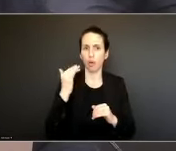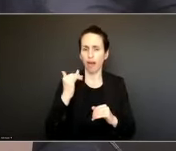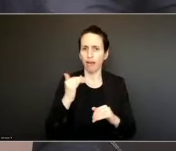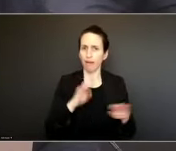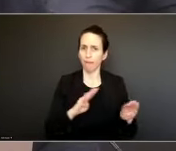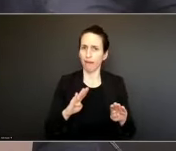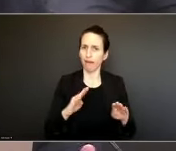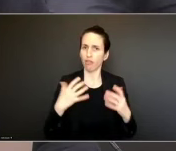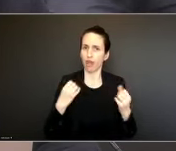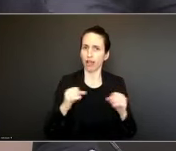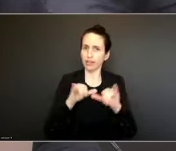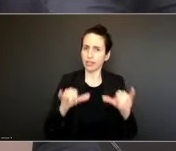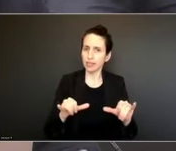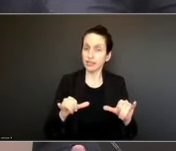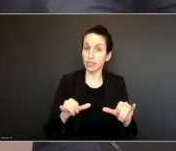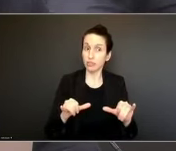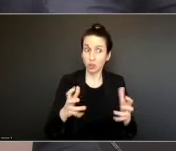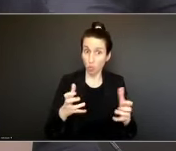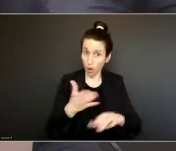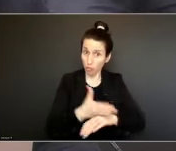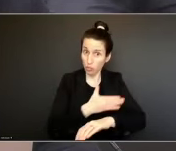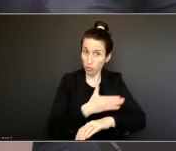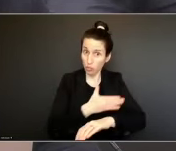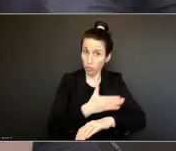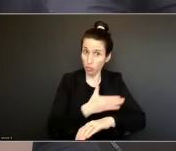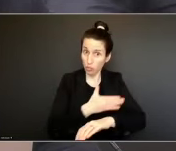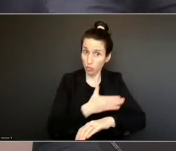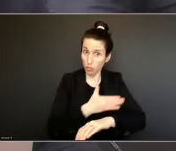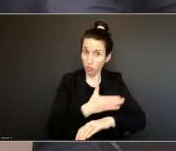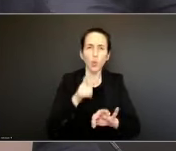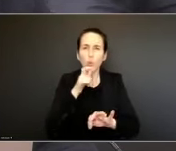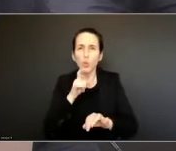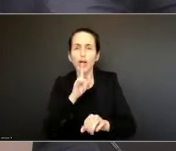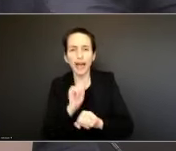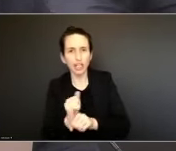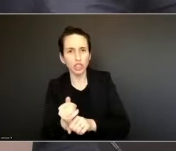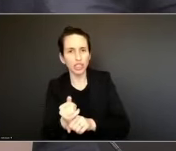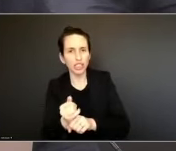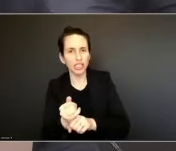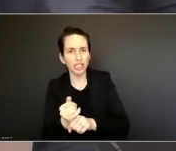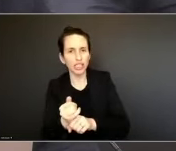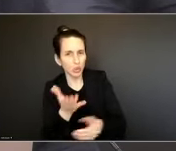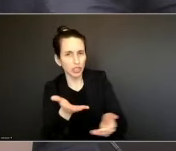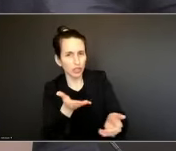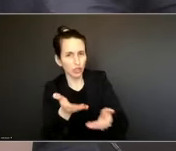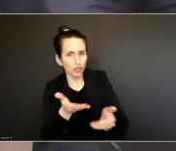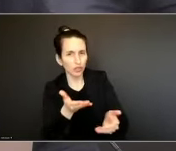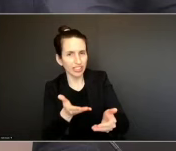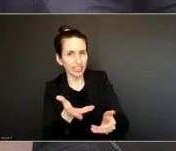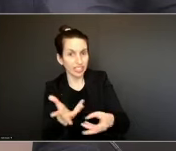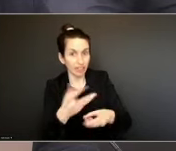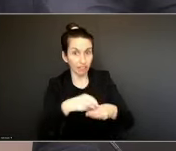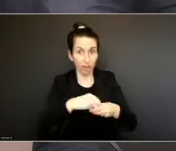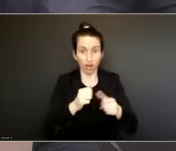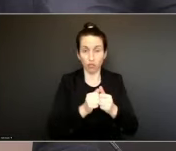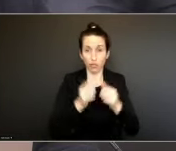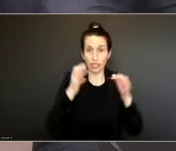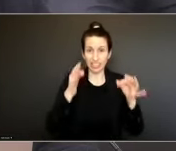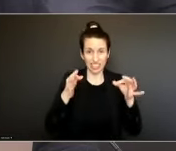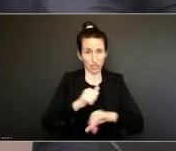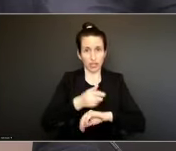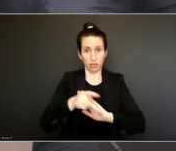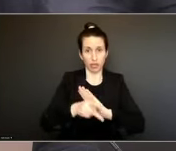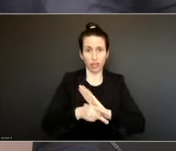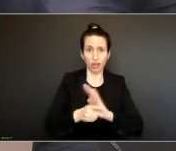critical that the people who are experiencing them are helping design and inform policy. And we believe the center will support them getting involved in system improvement